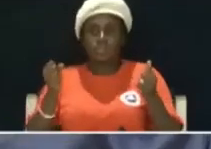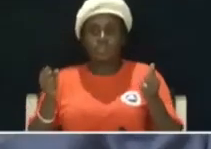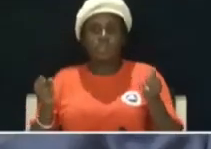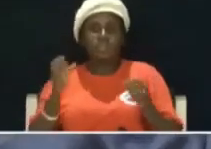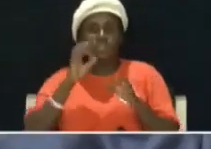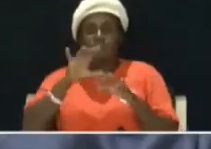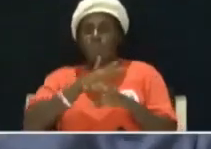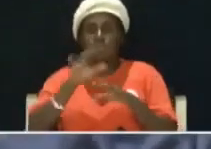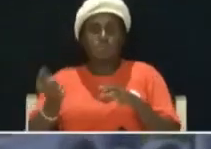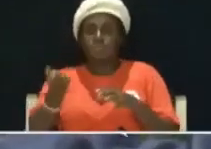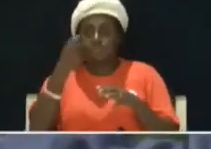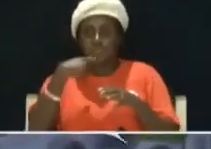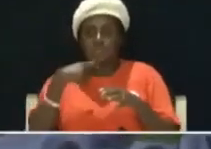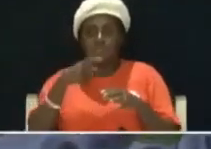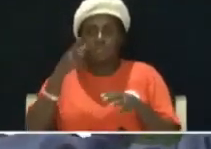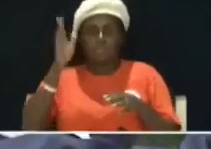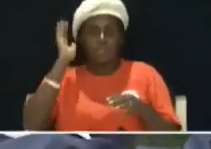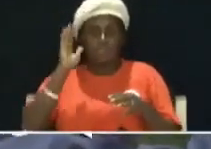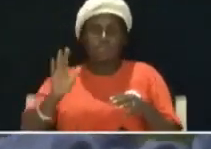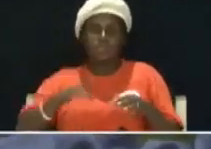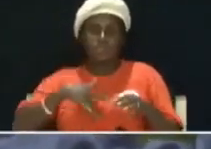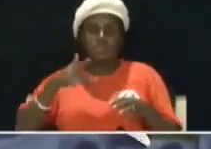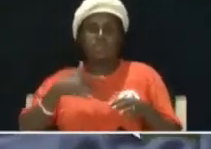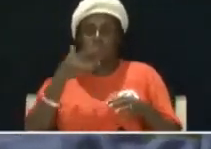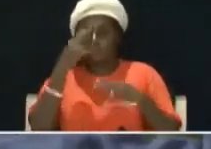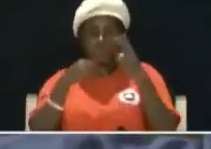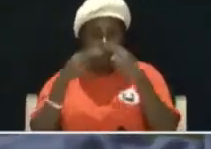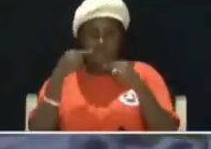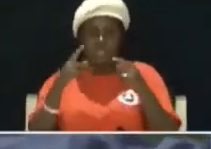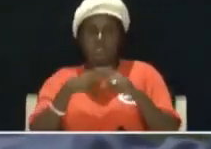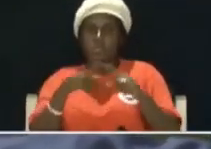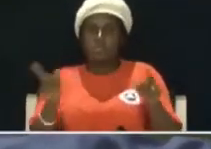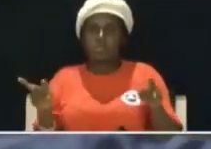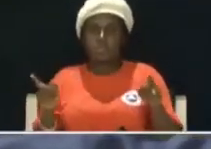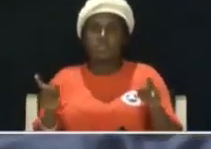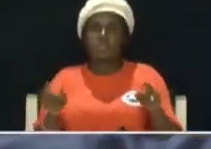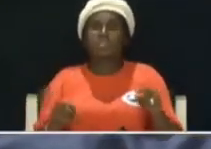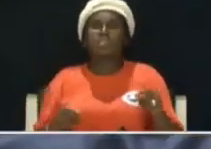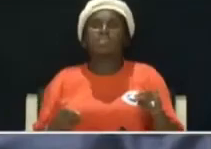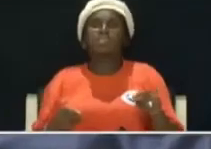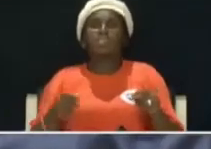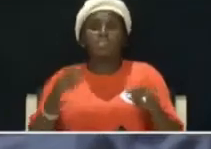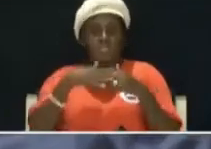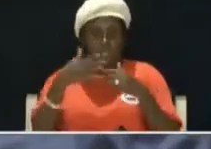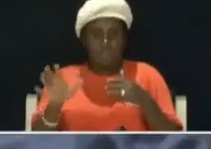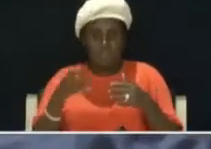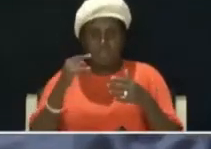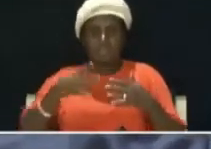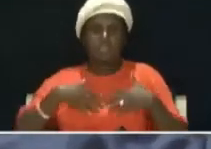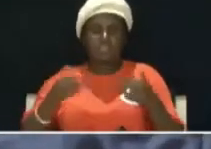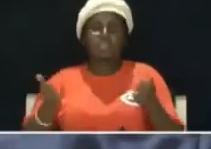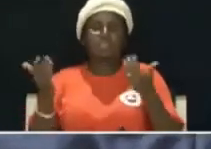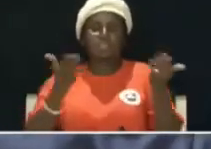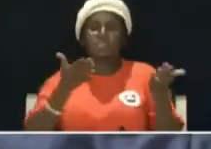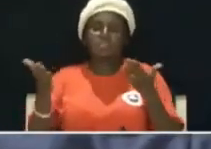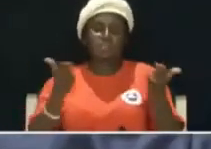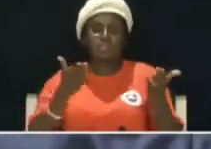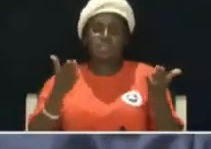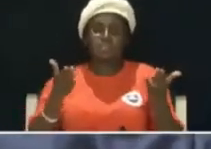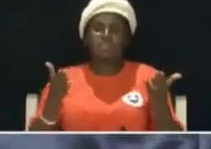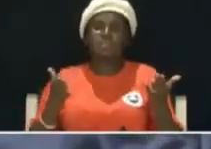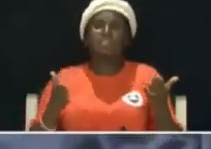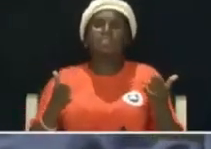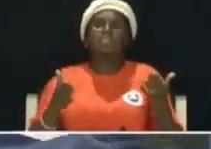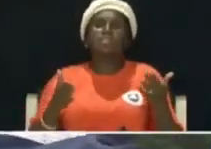for a day, I begin to feel funny. But unintentionally, after the healing service, whereby I've been